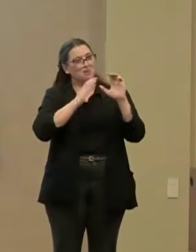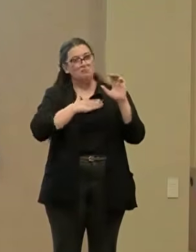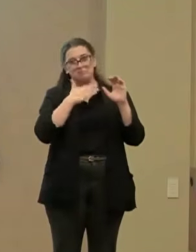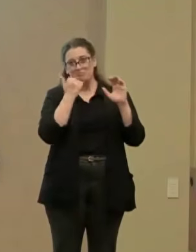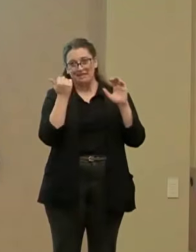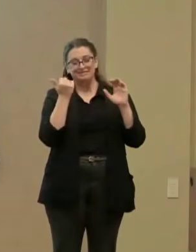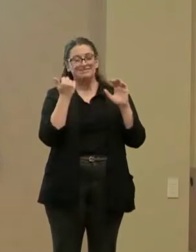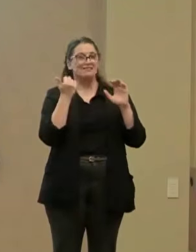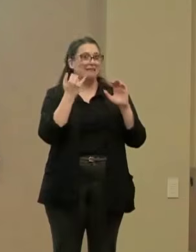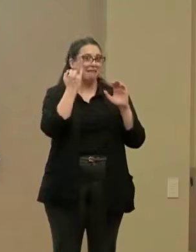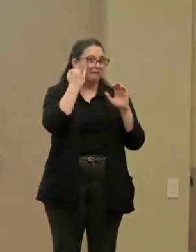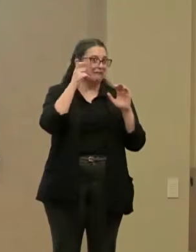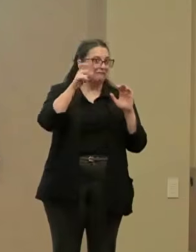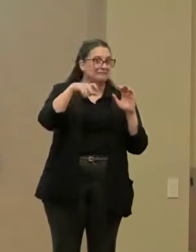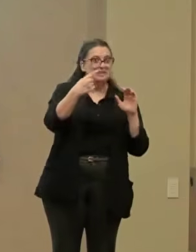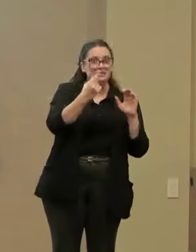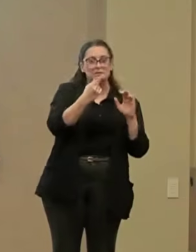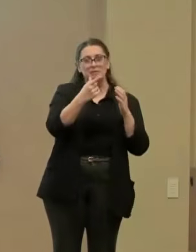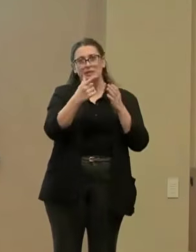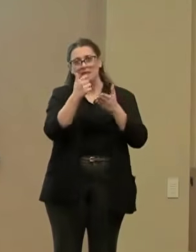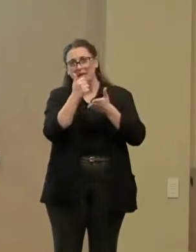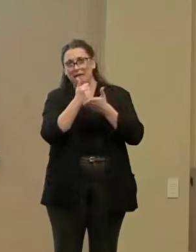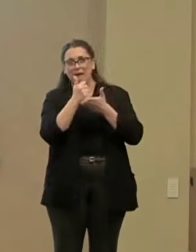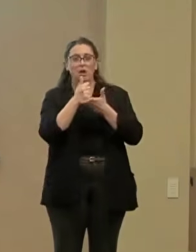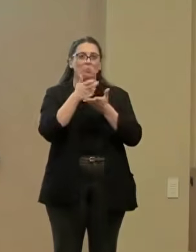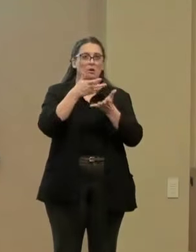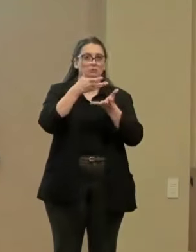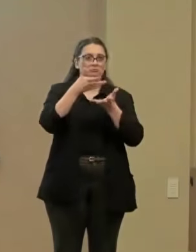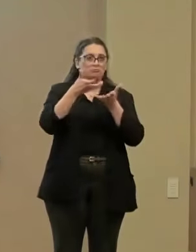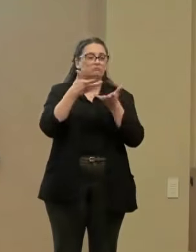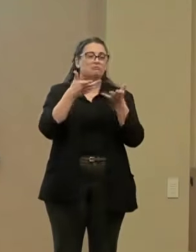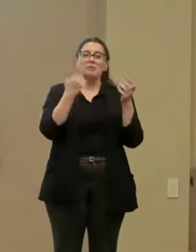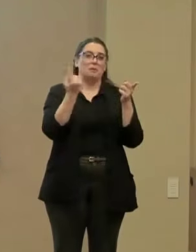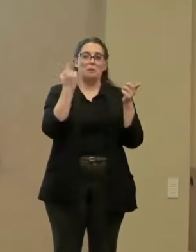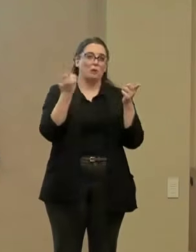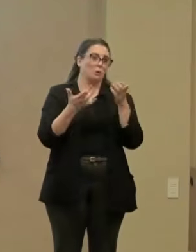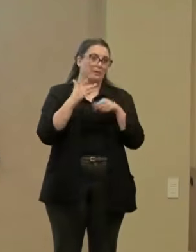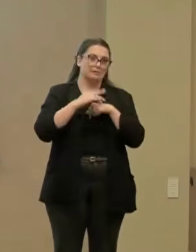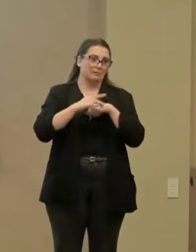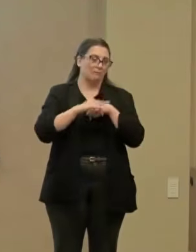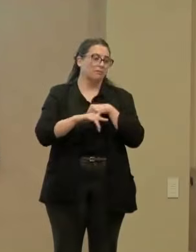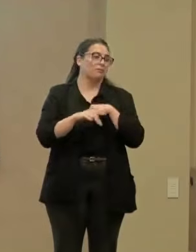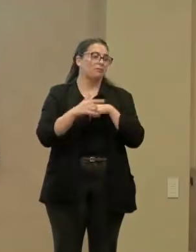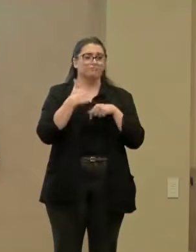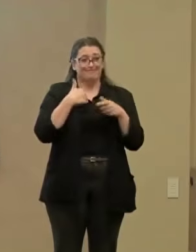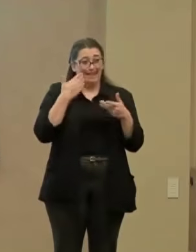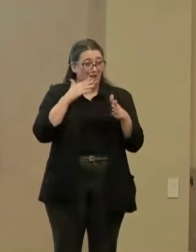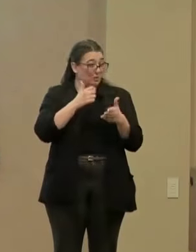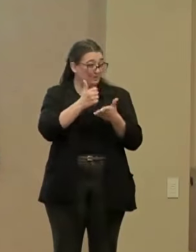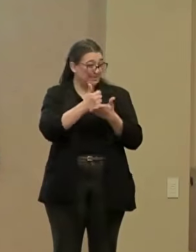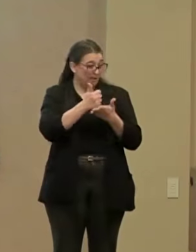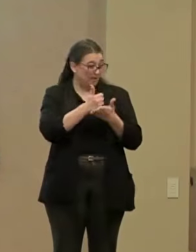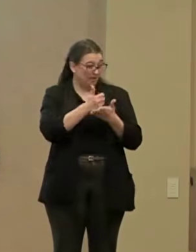I can. When I need extra help from them, and they're always there. And I don't know if it would be helpful if